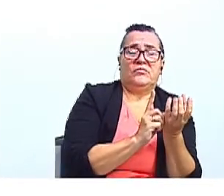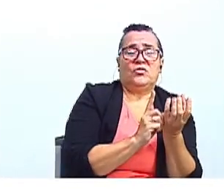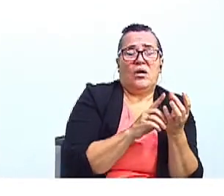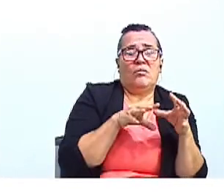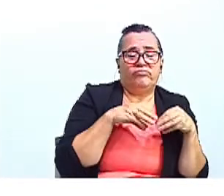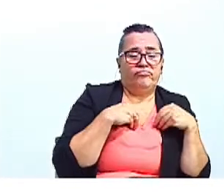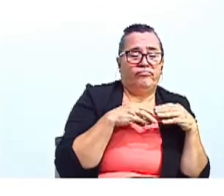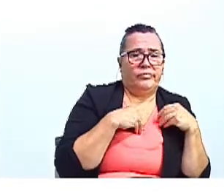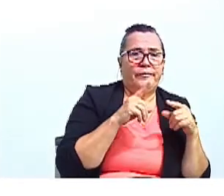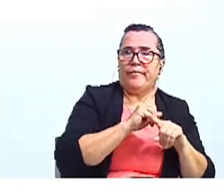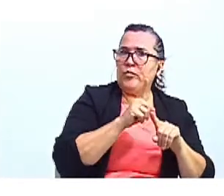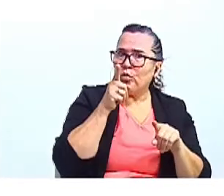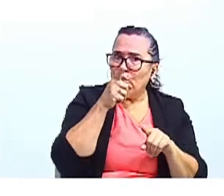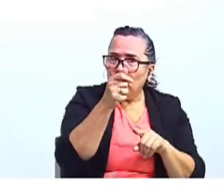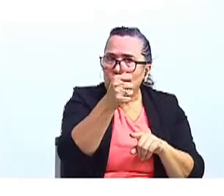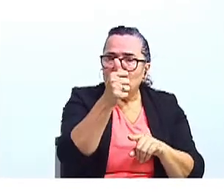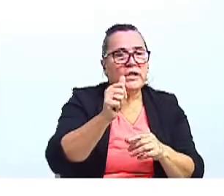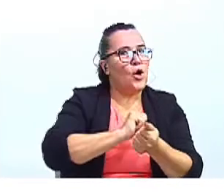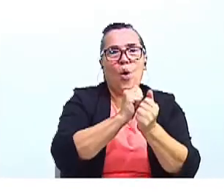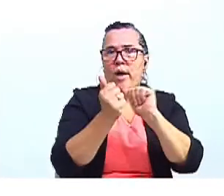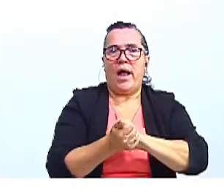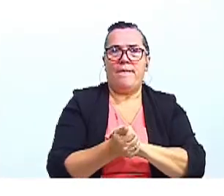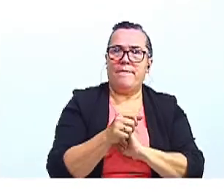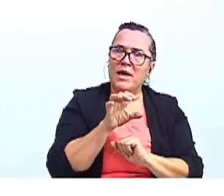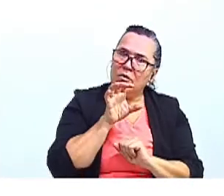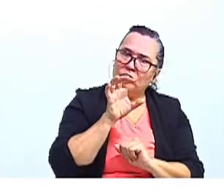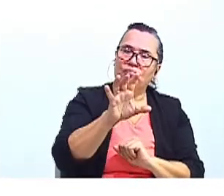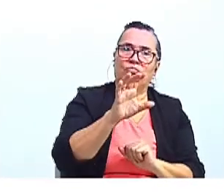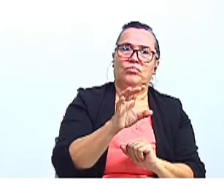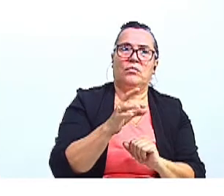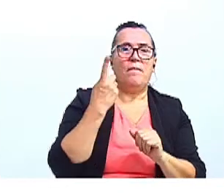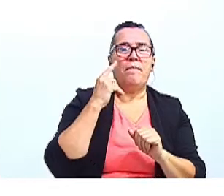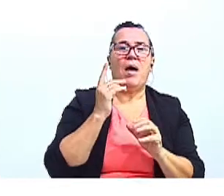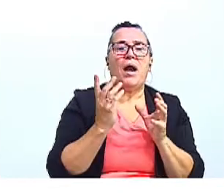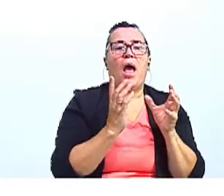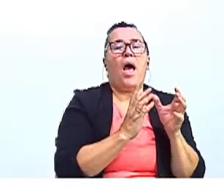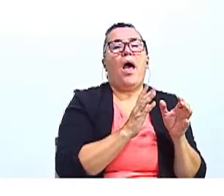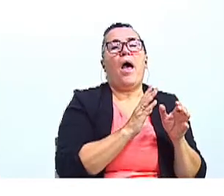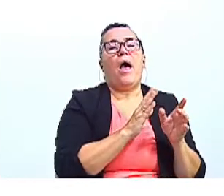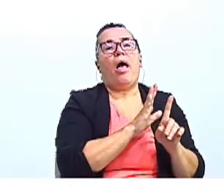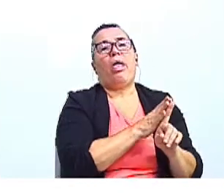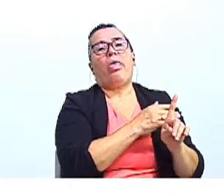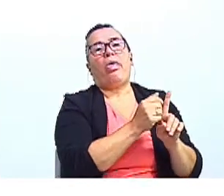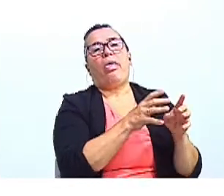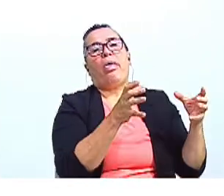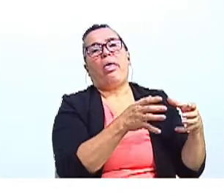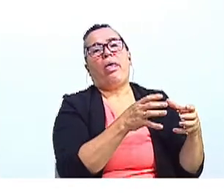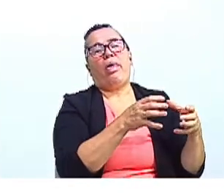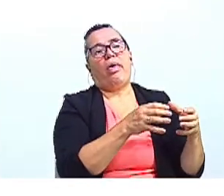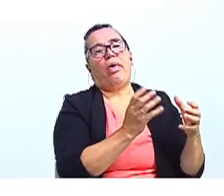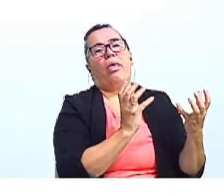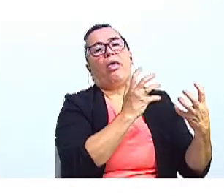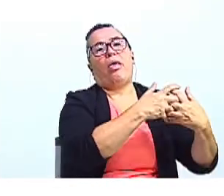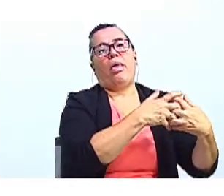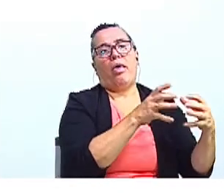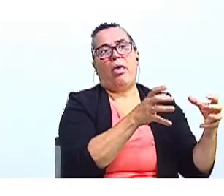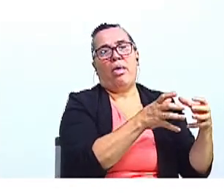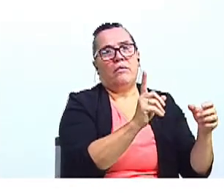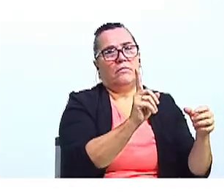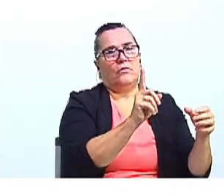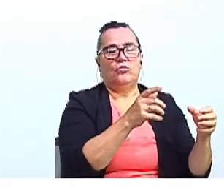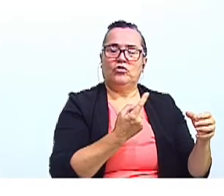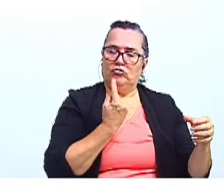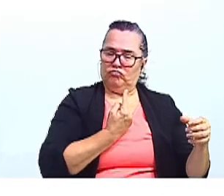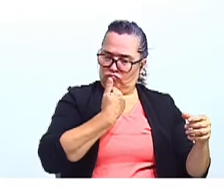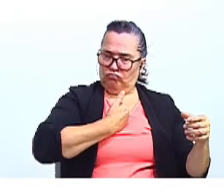Don't change who you are to conform to other people's standards. And finally, the